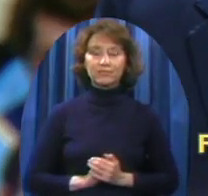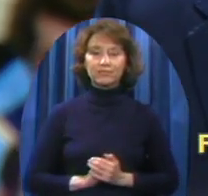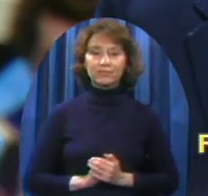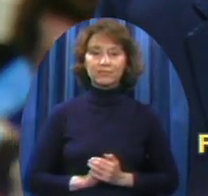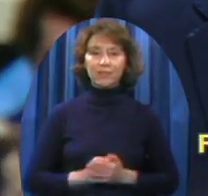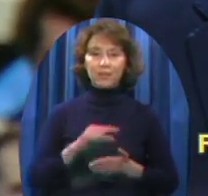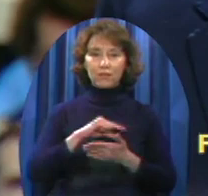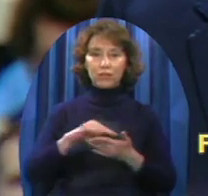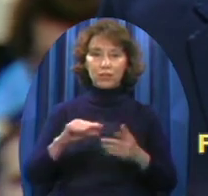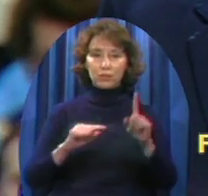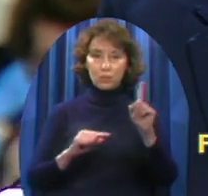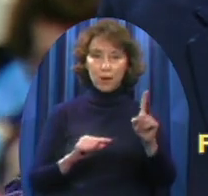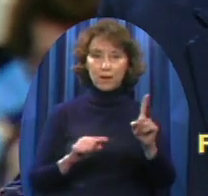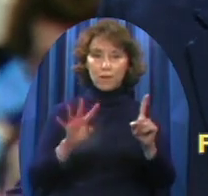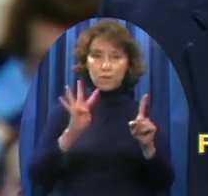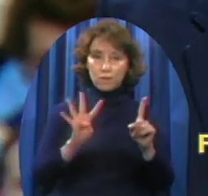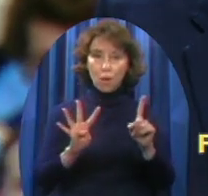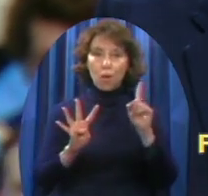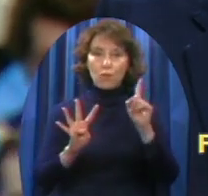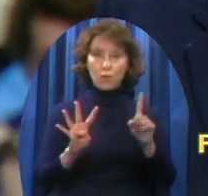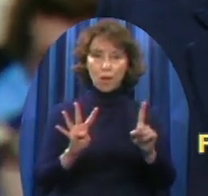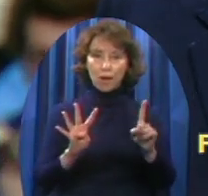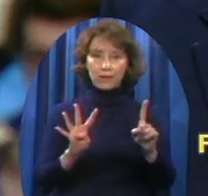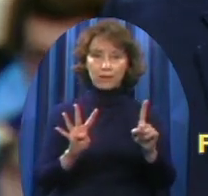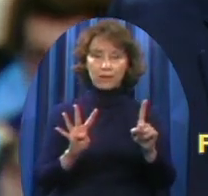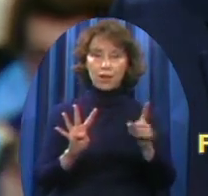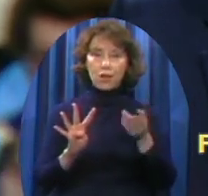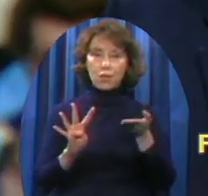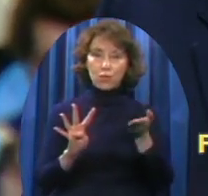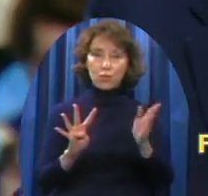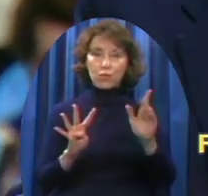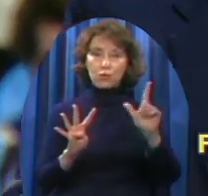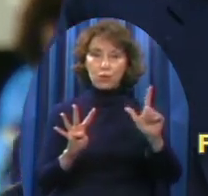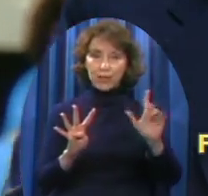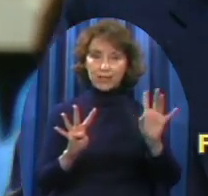Beginning with verse 1, reading through verse 27,